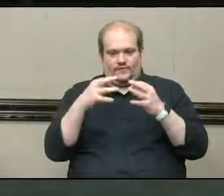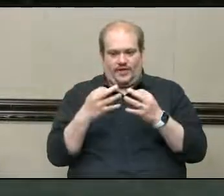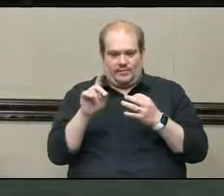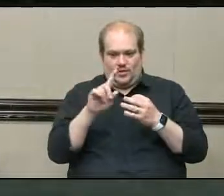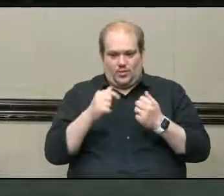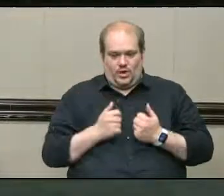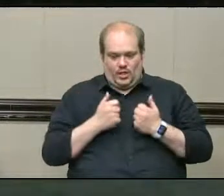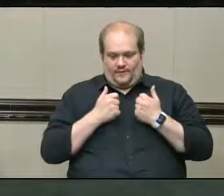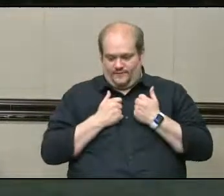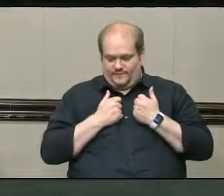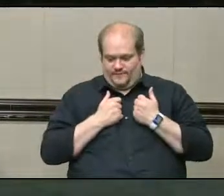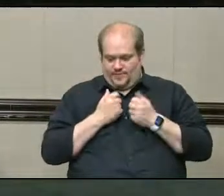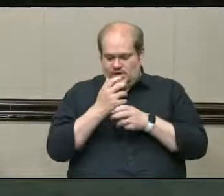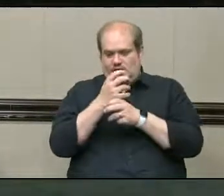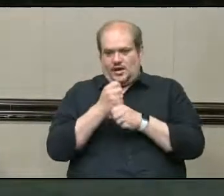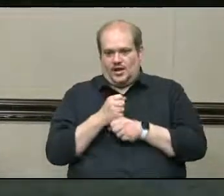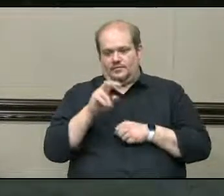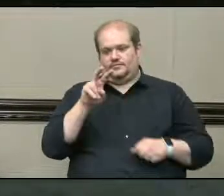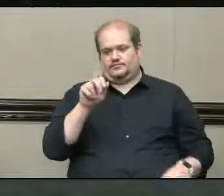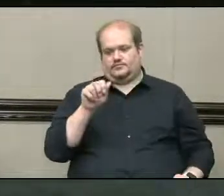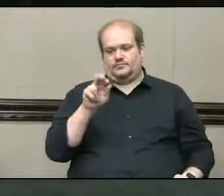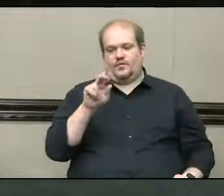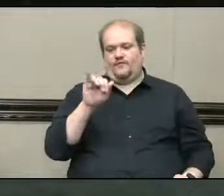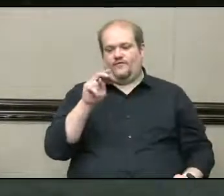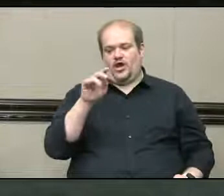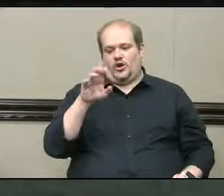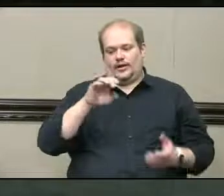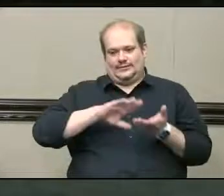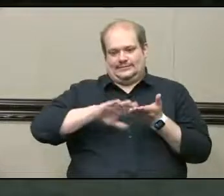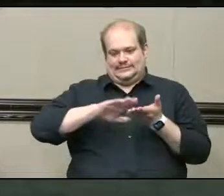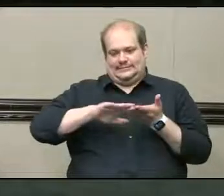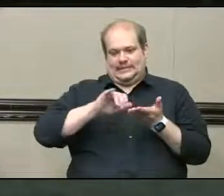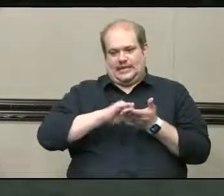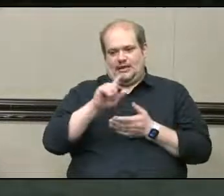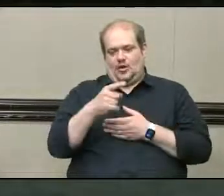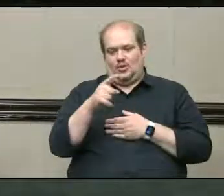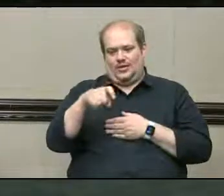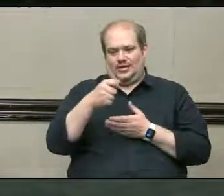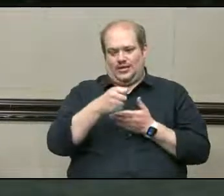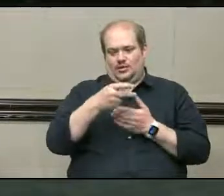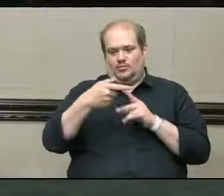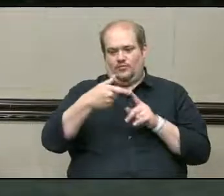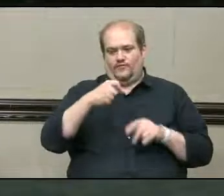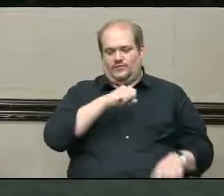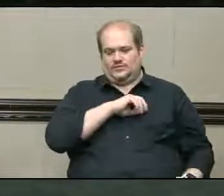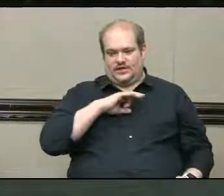she is received a variance and that only needed approval from staff,